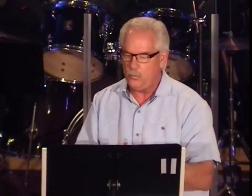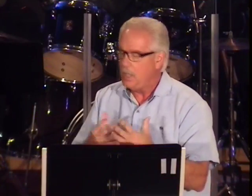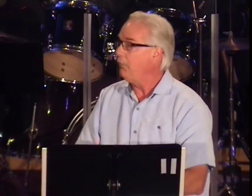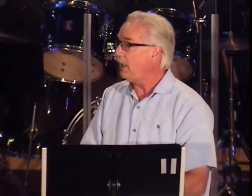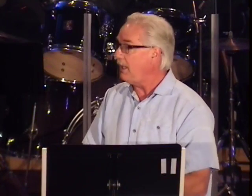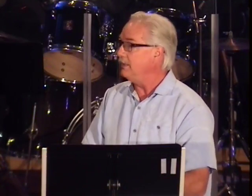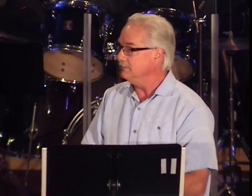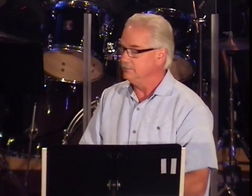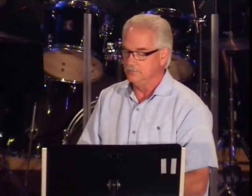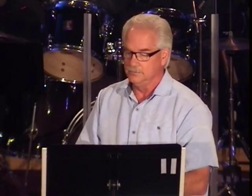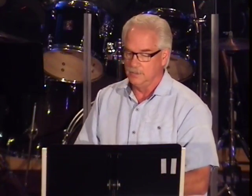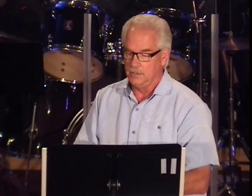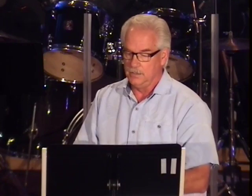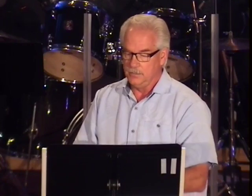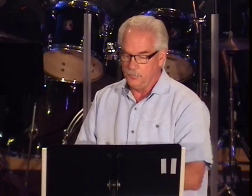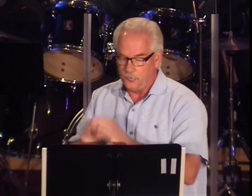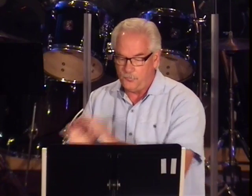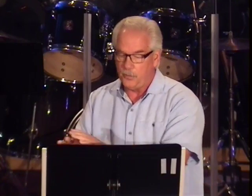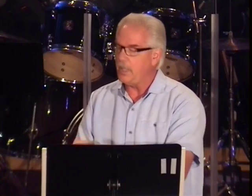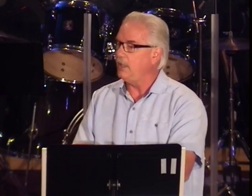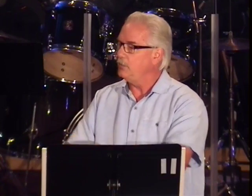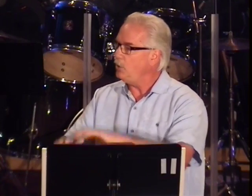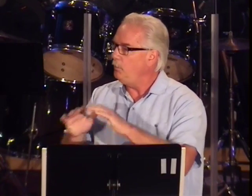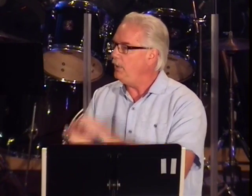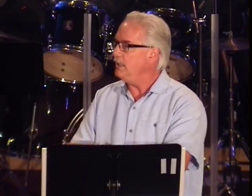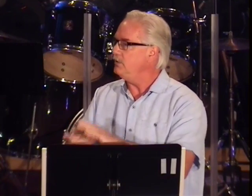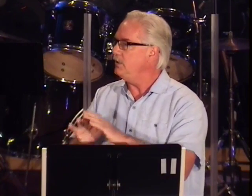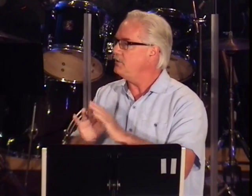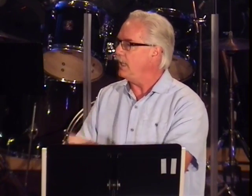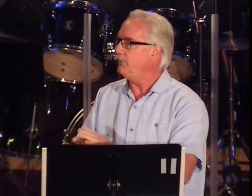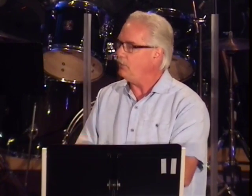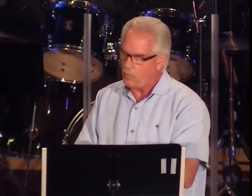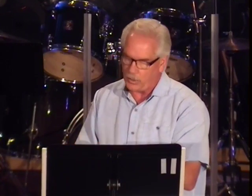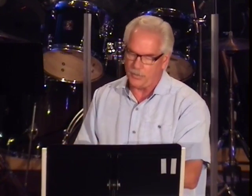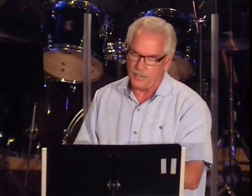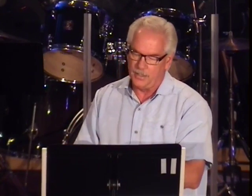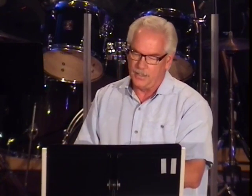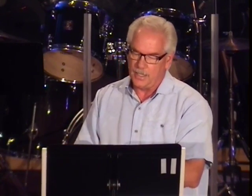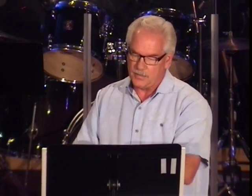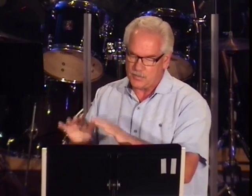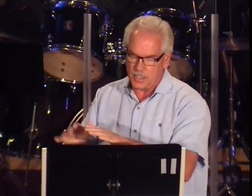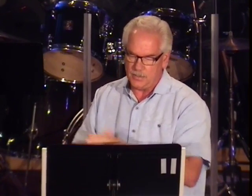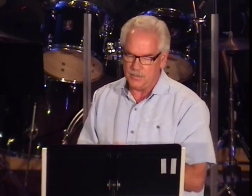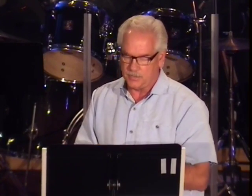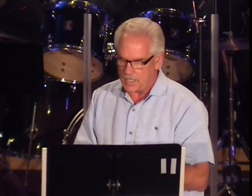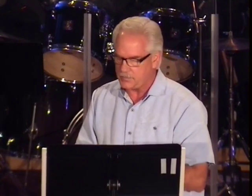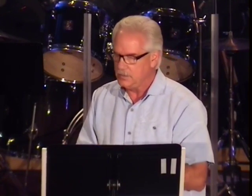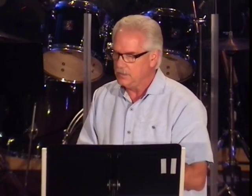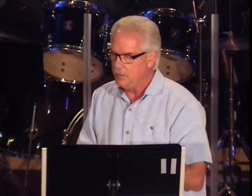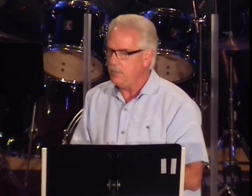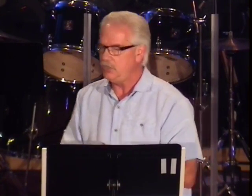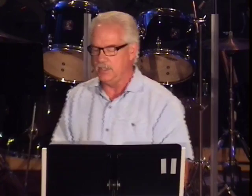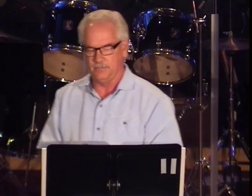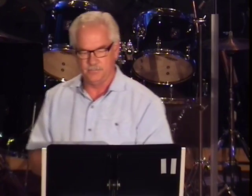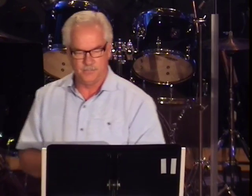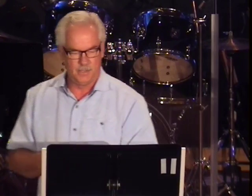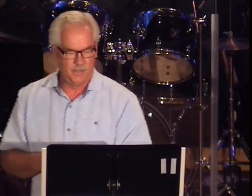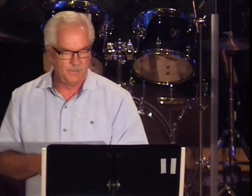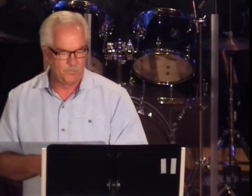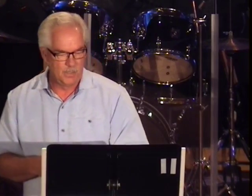his own blood. To fulfill that covenant, be obedient to his every word, as he said in his last